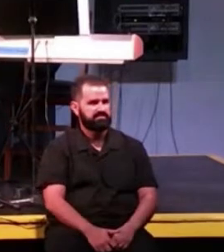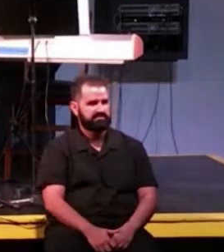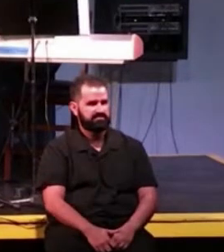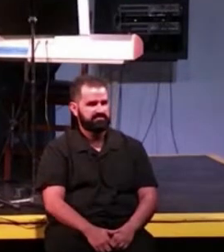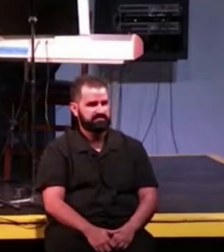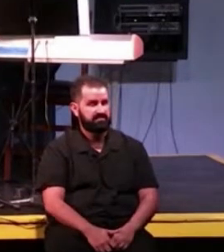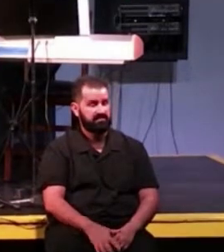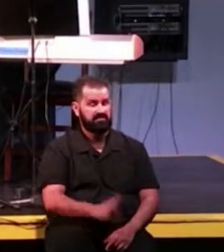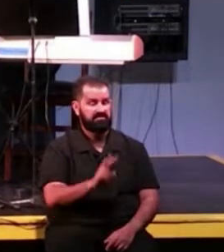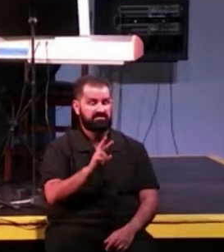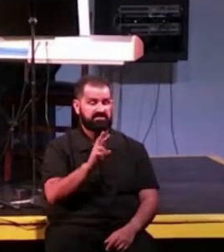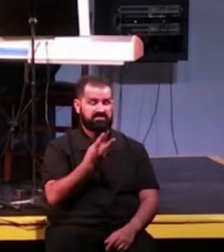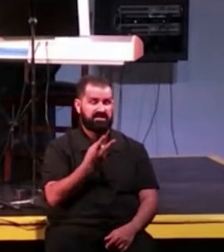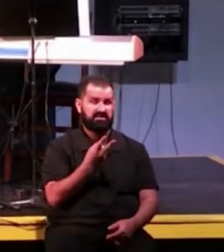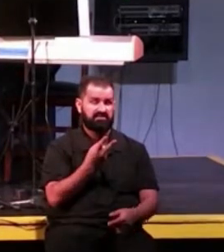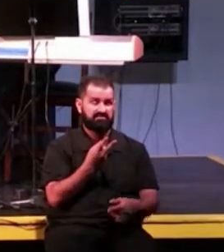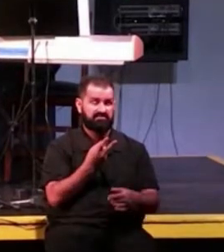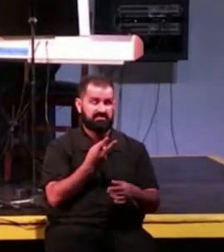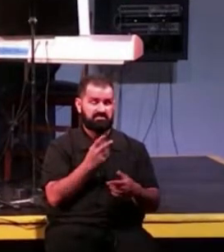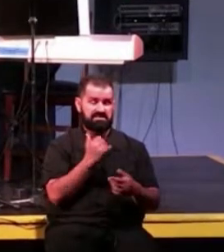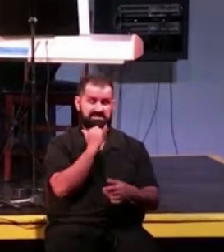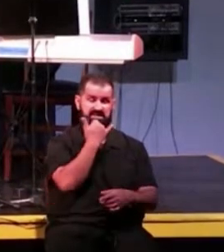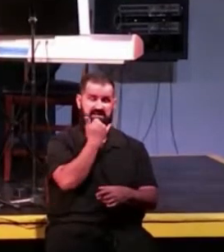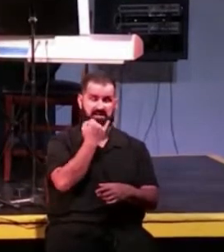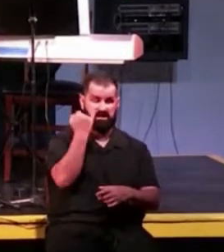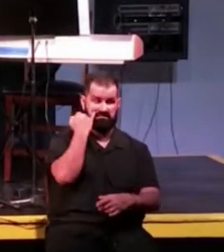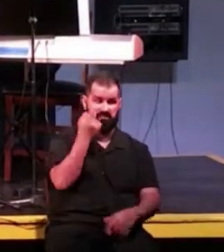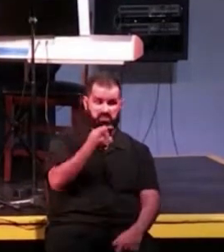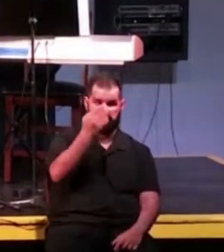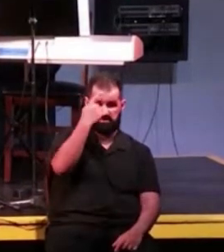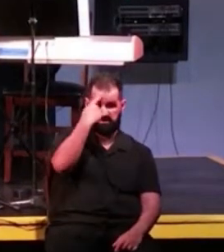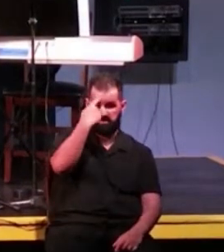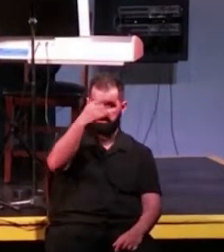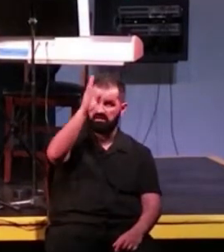The second mistake you can make if you have a ruthless view of God